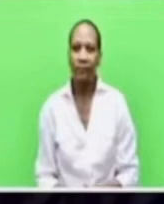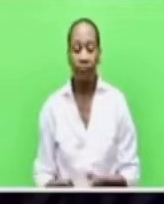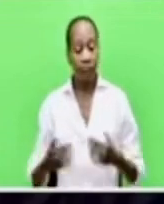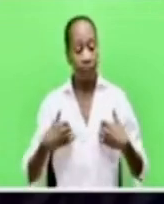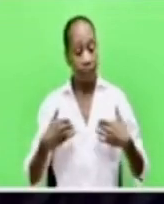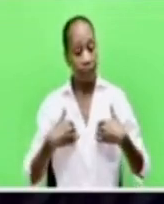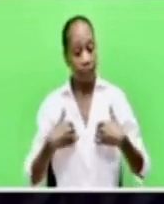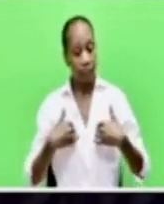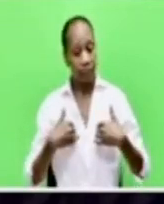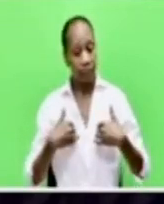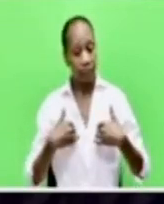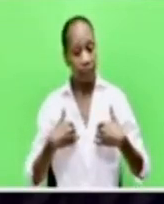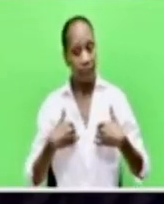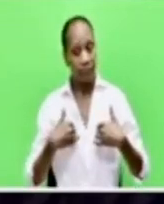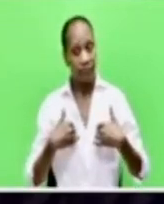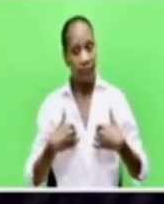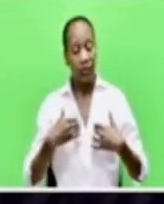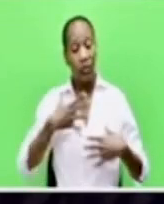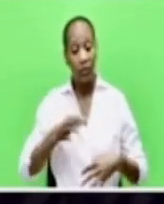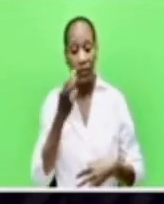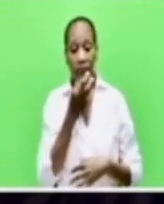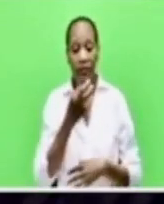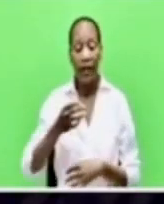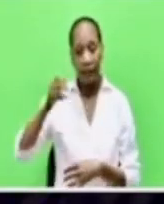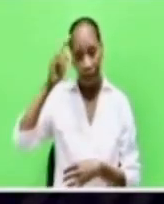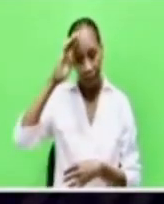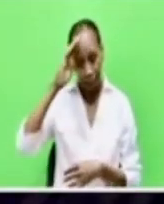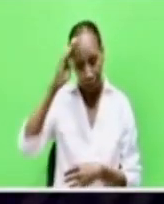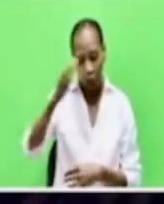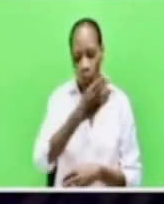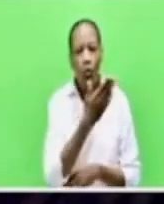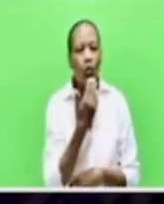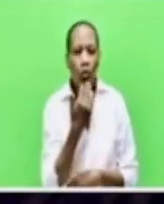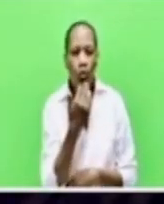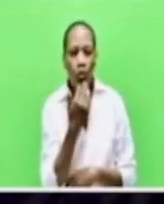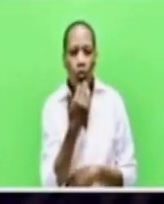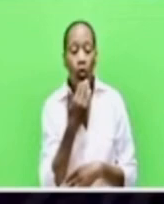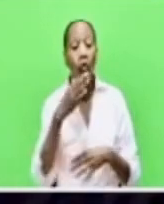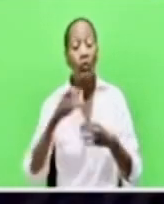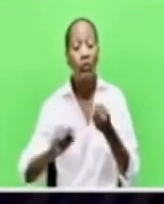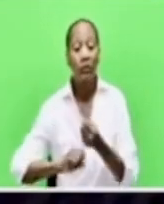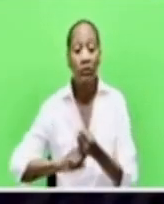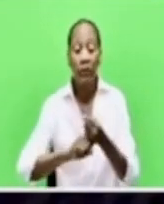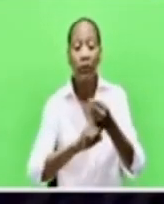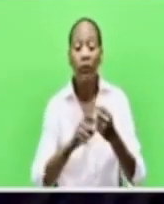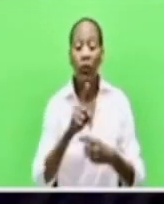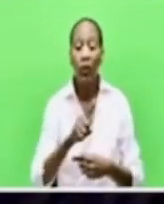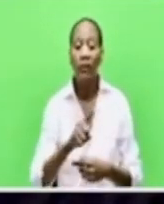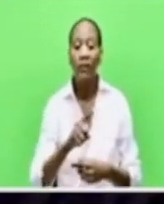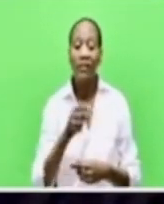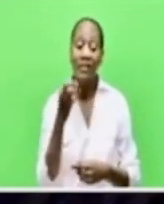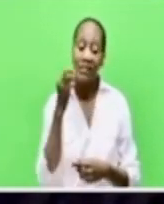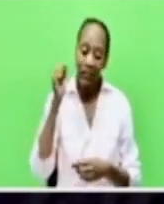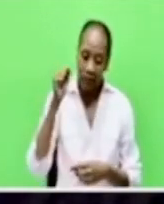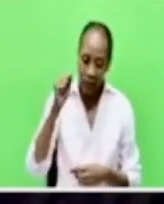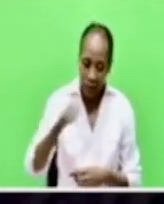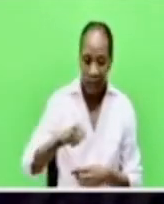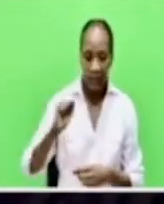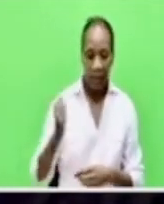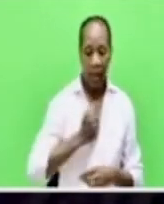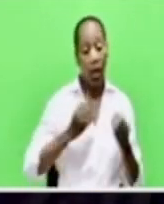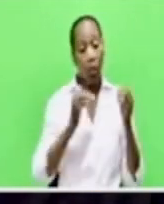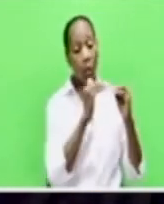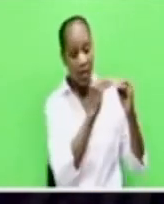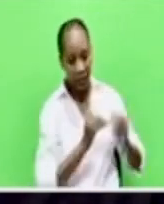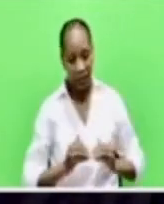Let me greet all those who agree that indeed our democracy